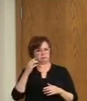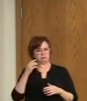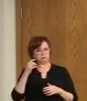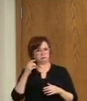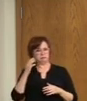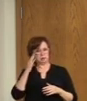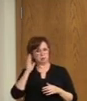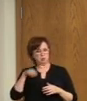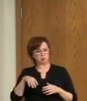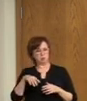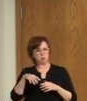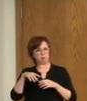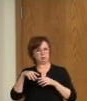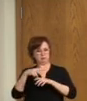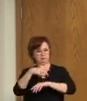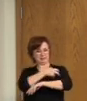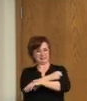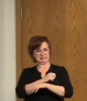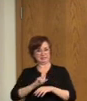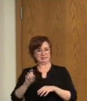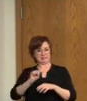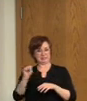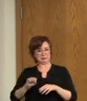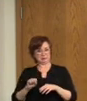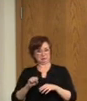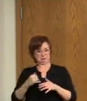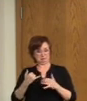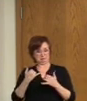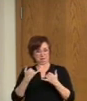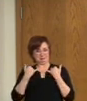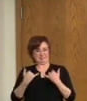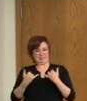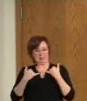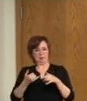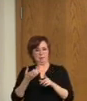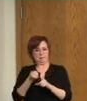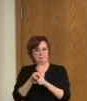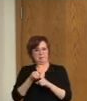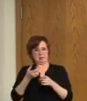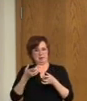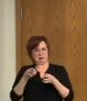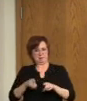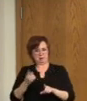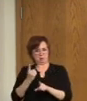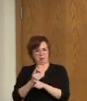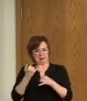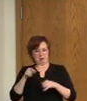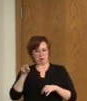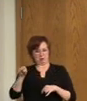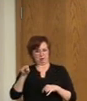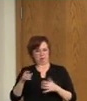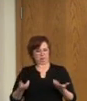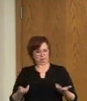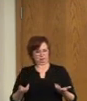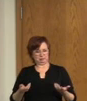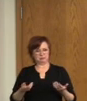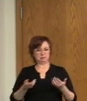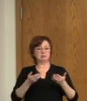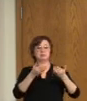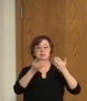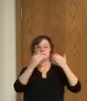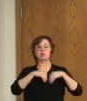now as we speak. We also expect 3,900 doses to be delivered to Prince